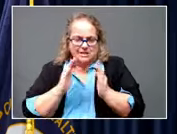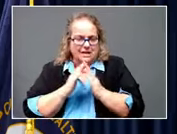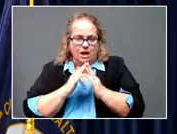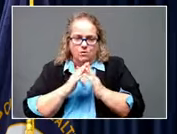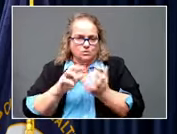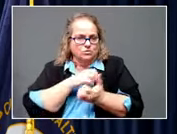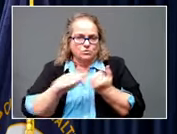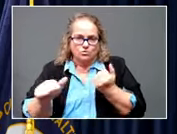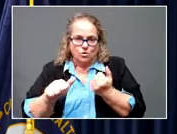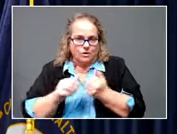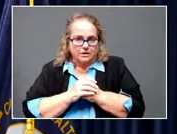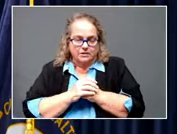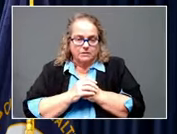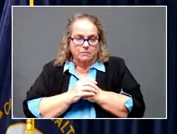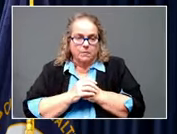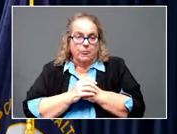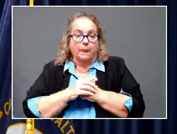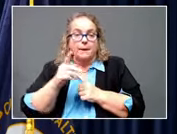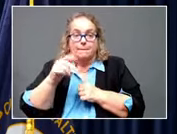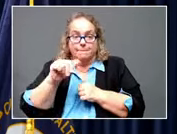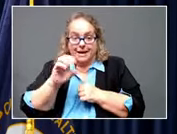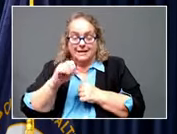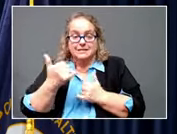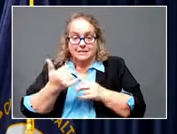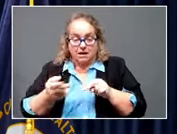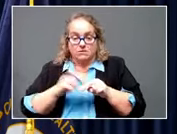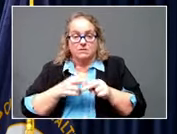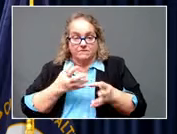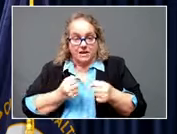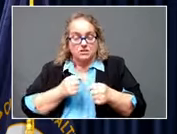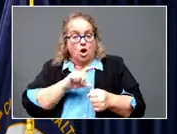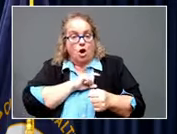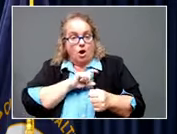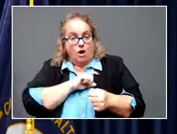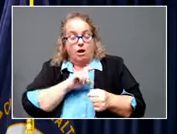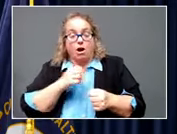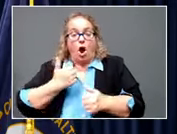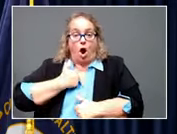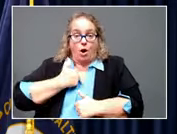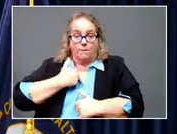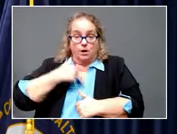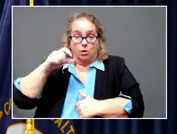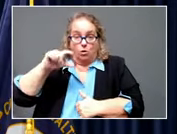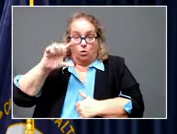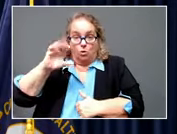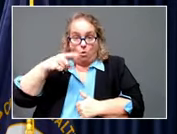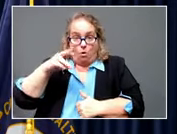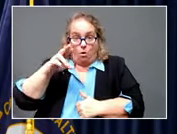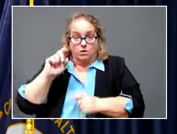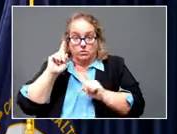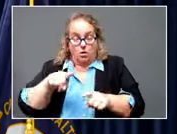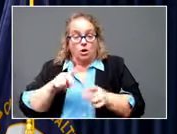Now, the pace is increasing as the Army Corps has come in Mayfield and other contractors in other areas. They bring